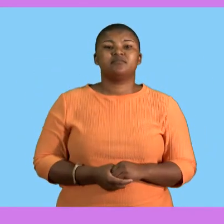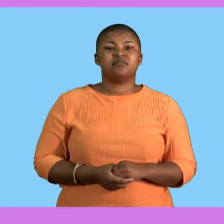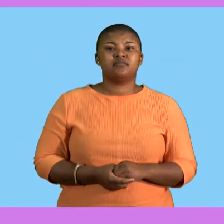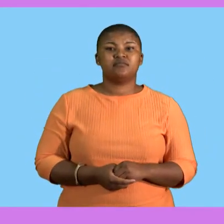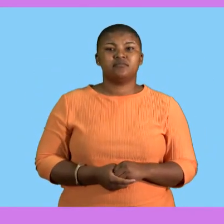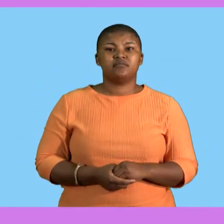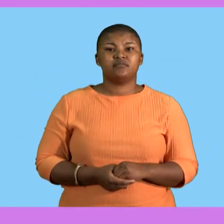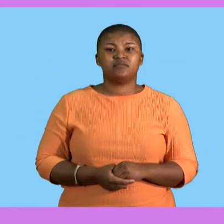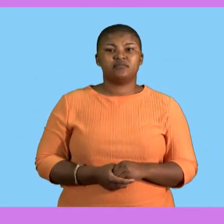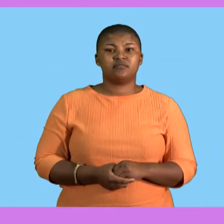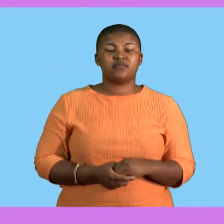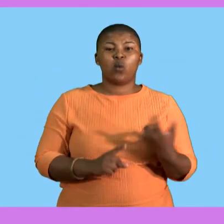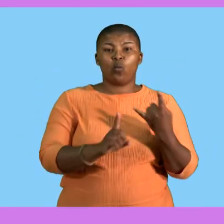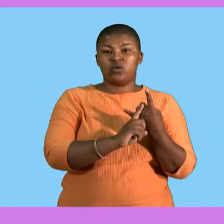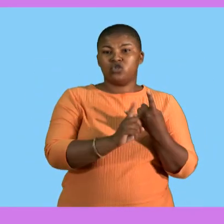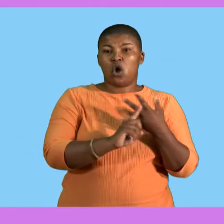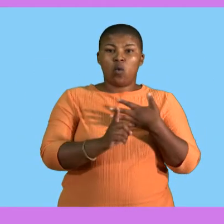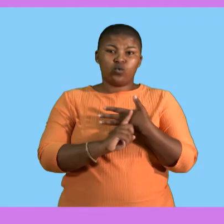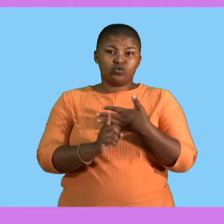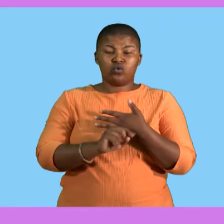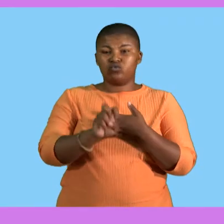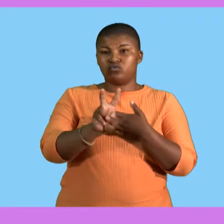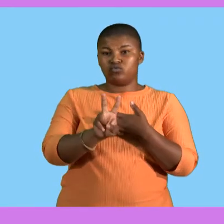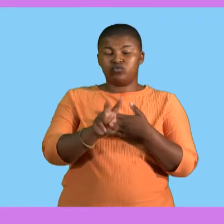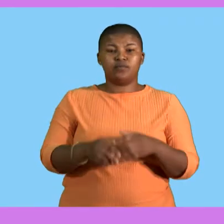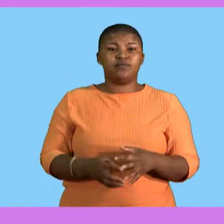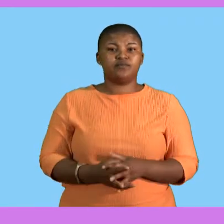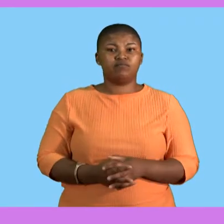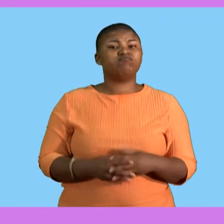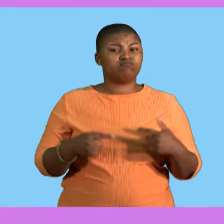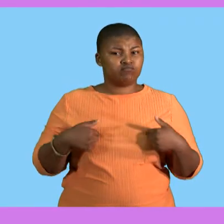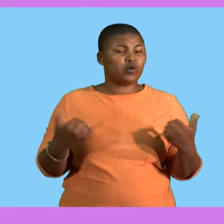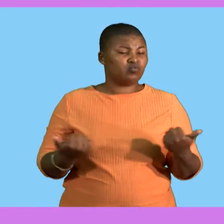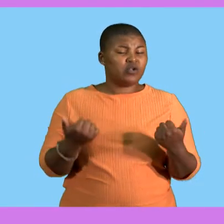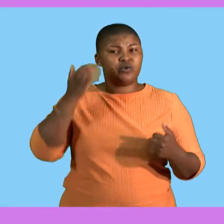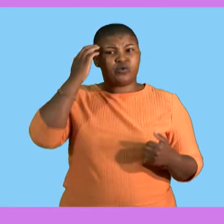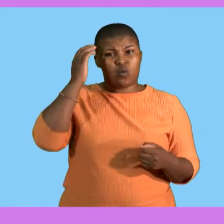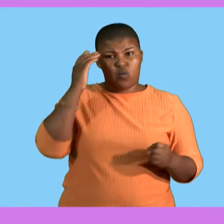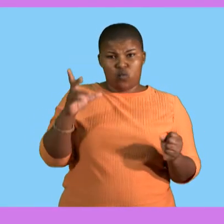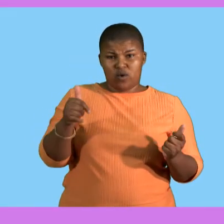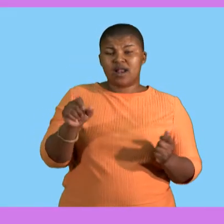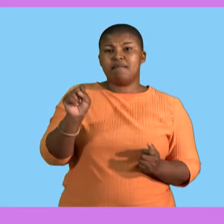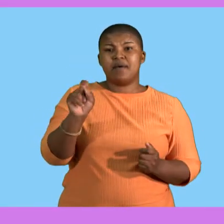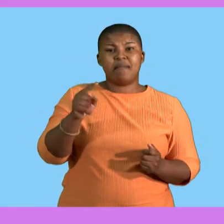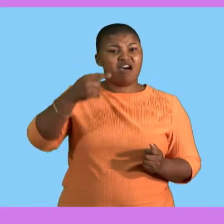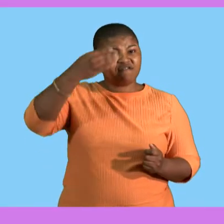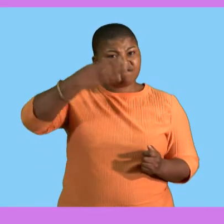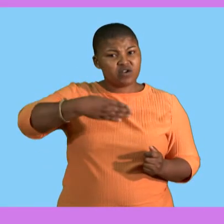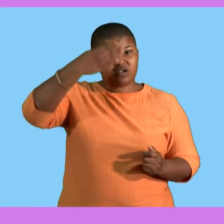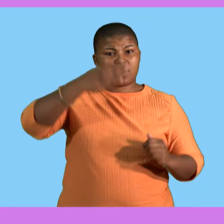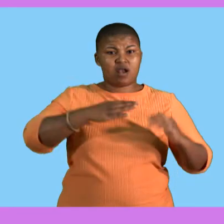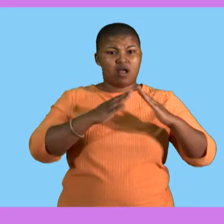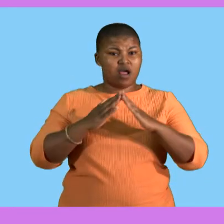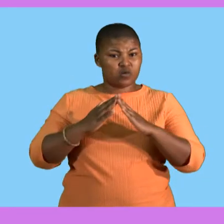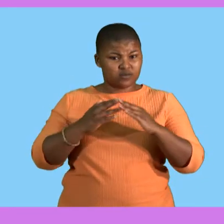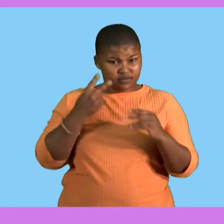one, and two windows. So we already know this is the front of the